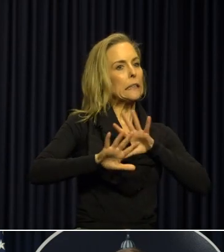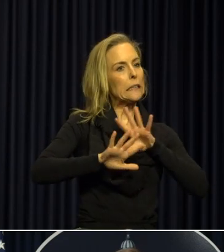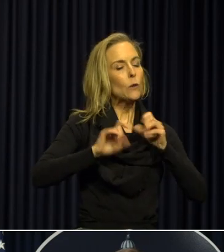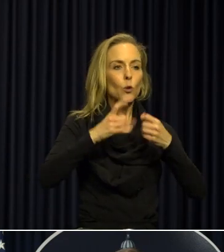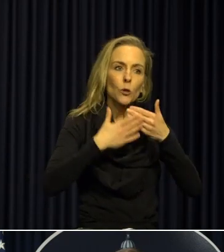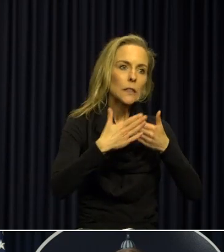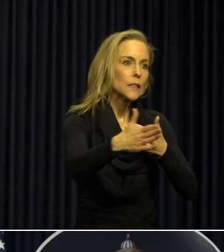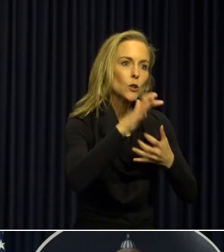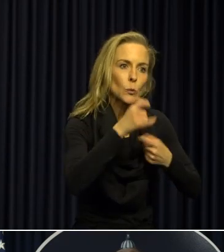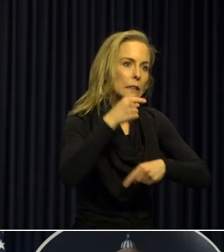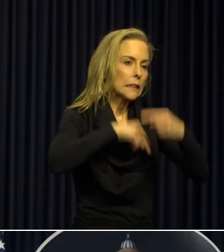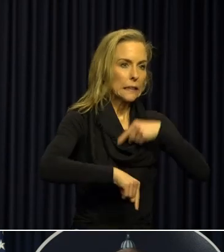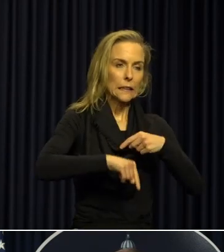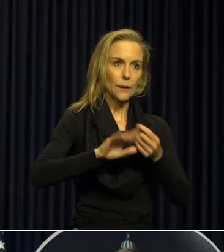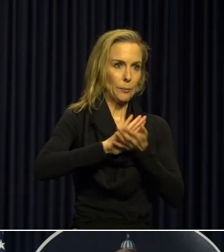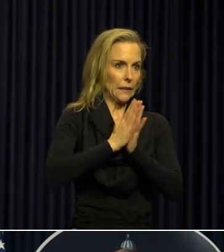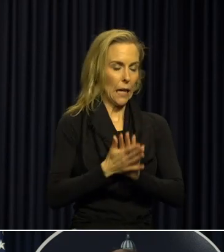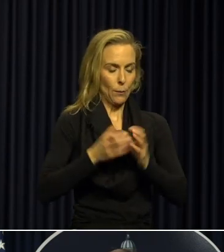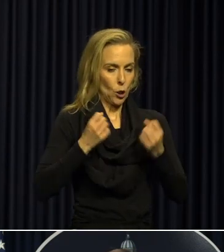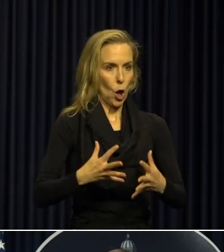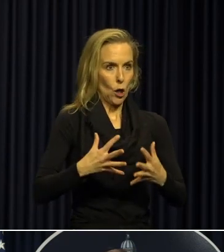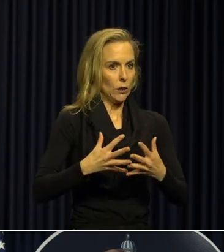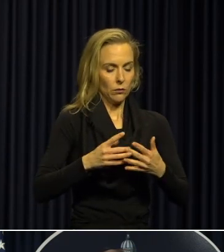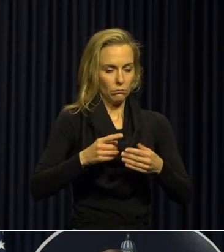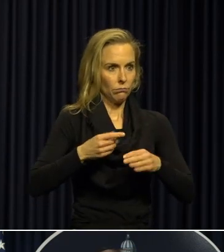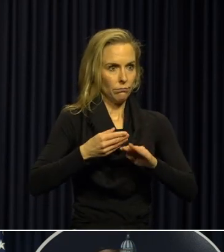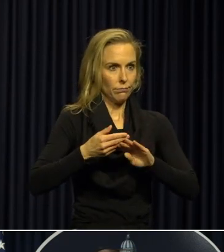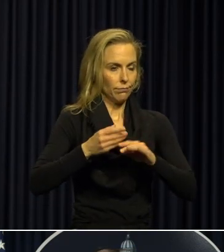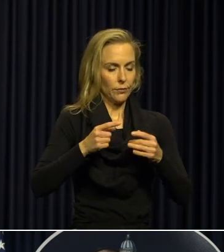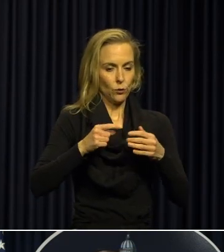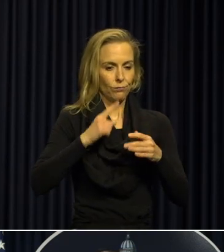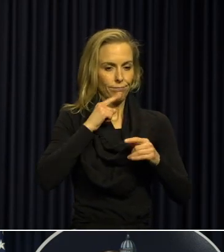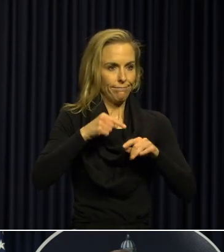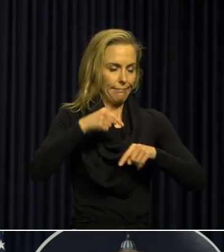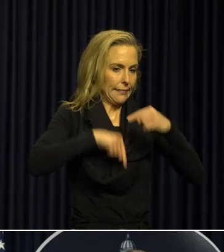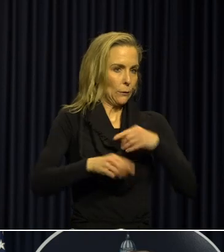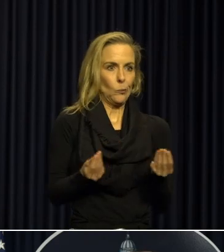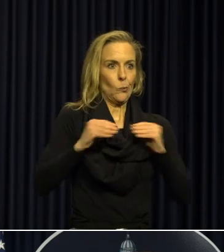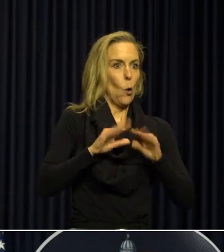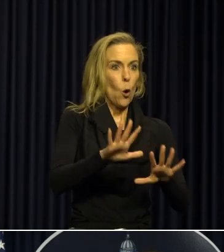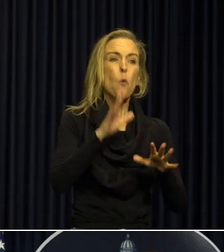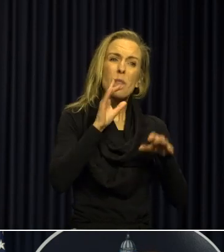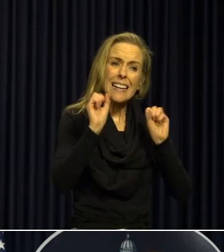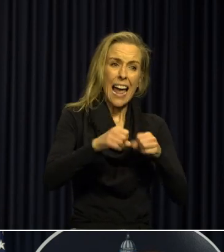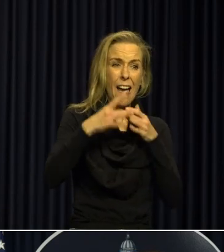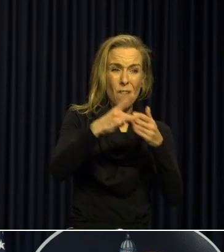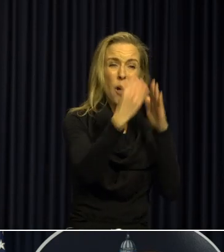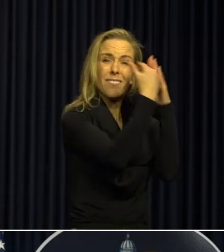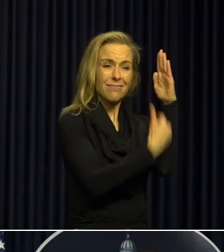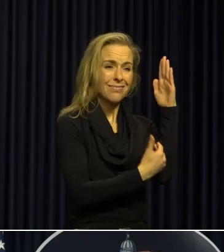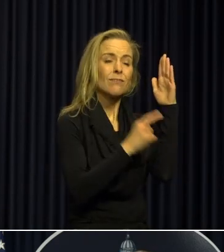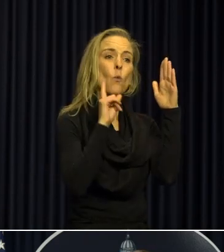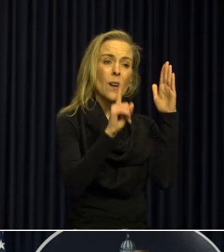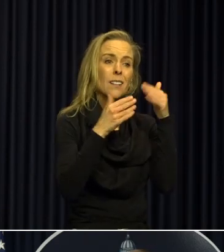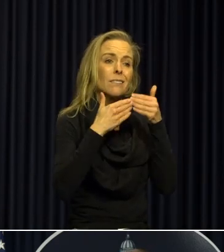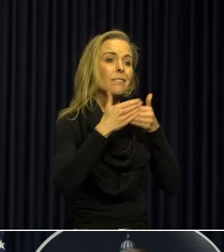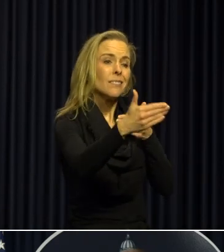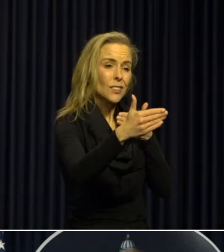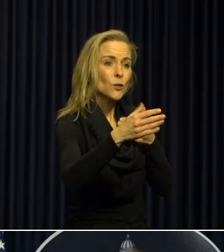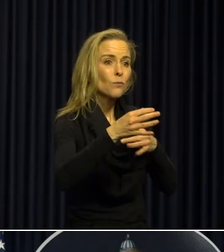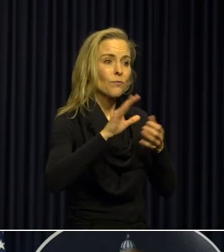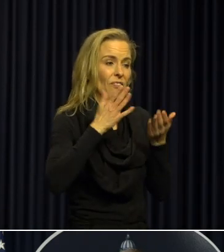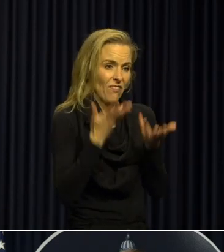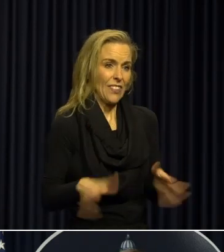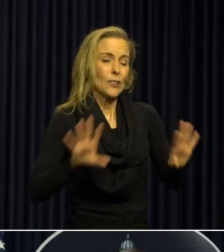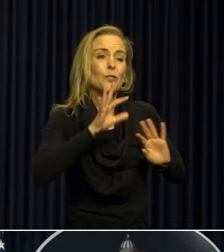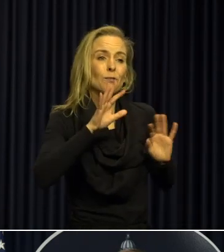ourselves back weeks. So by following this guidance, we get to get out of this sooner, and we do it better. Practice social